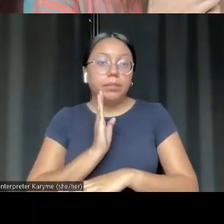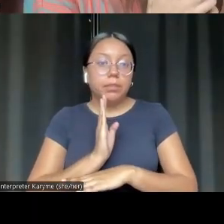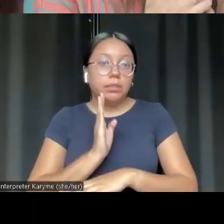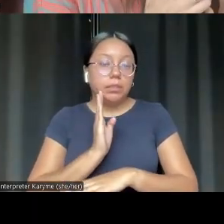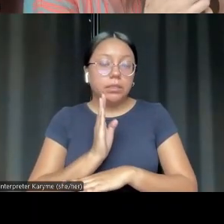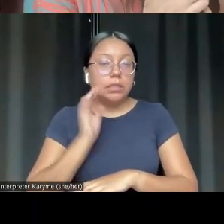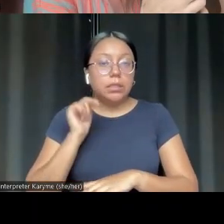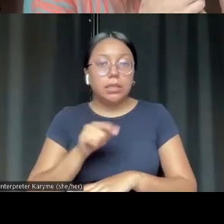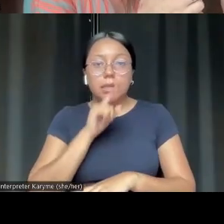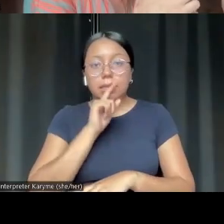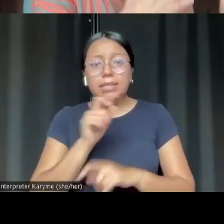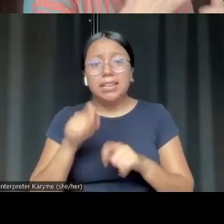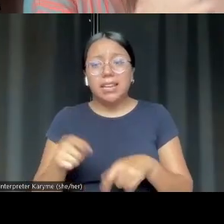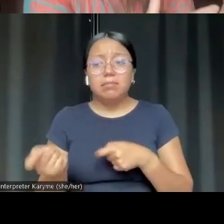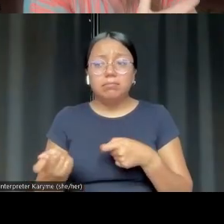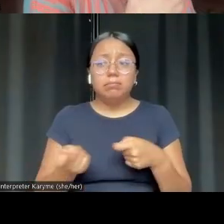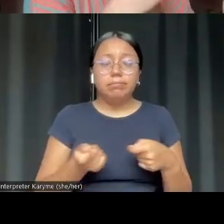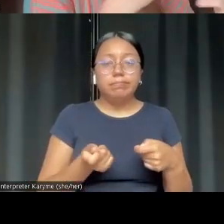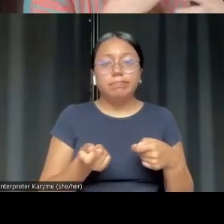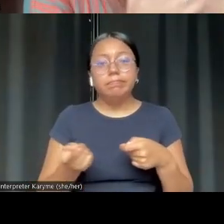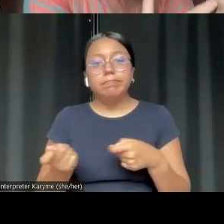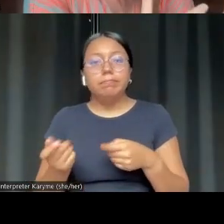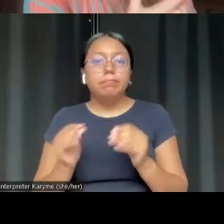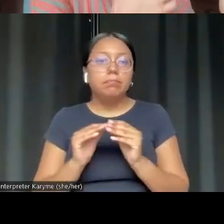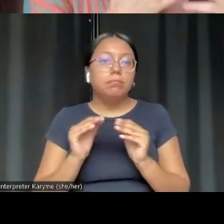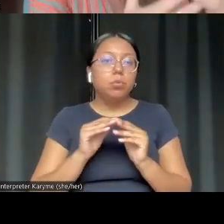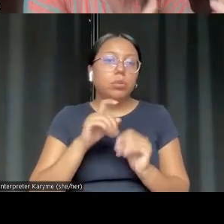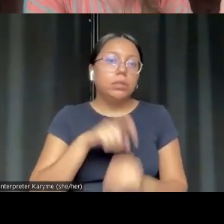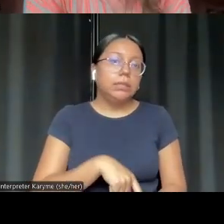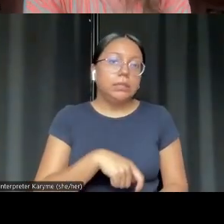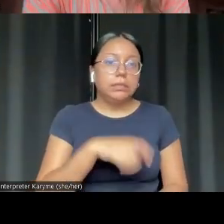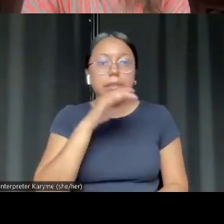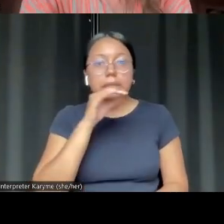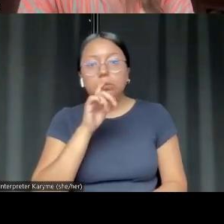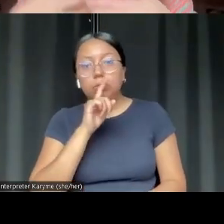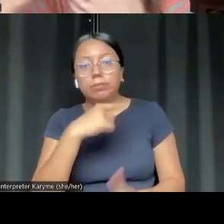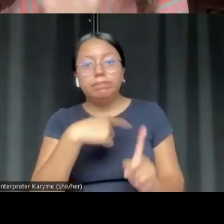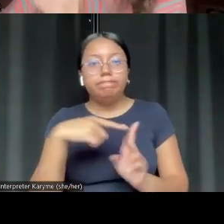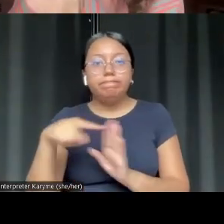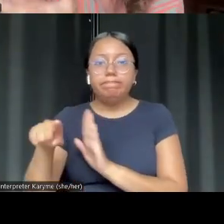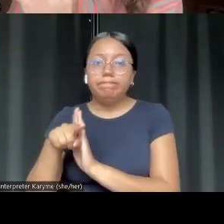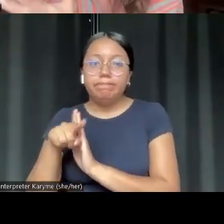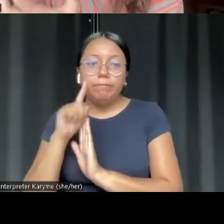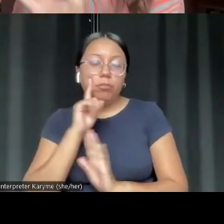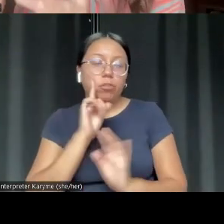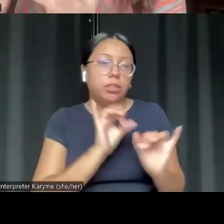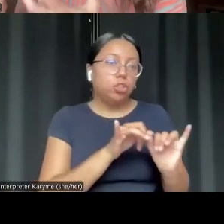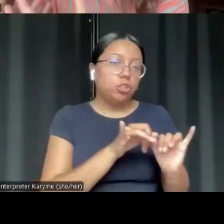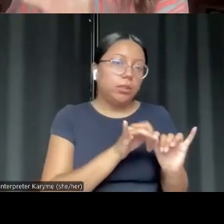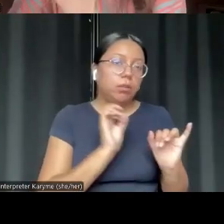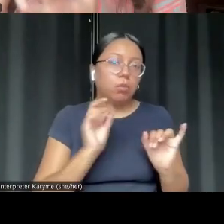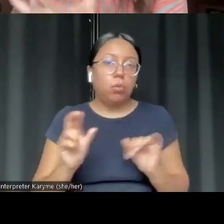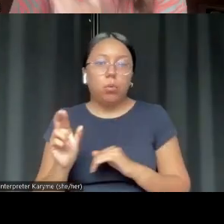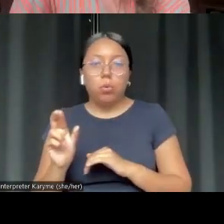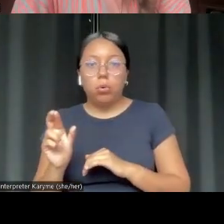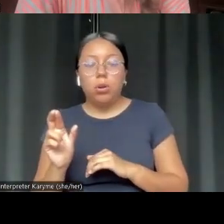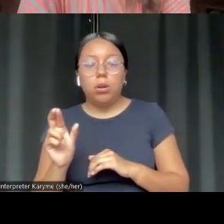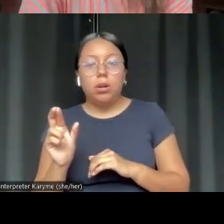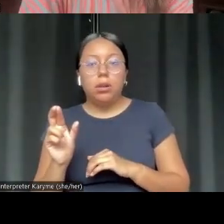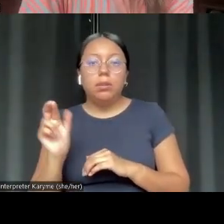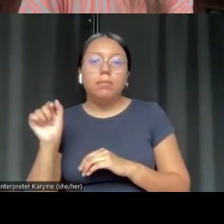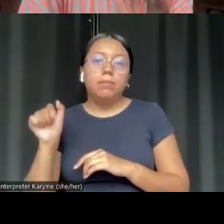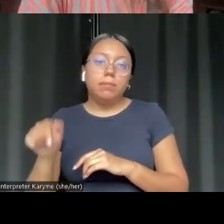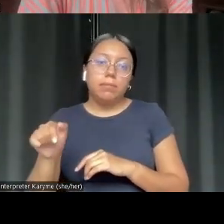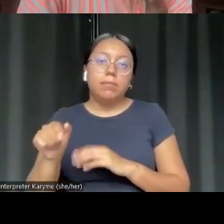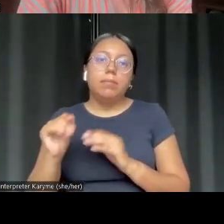hug very closely the needs and the trade-offs of engineering, or it can hug very closely that kind of